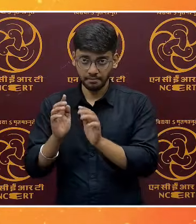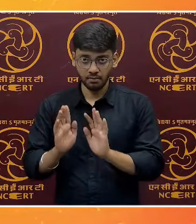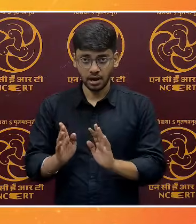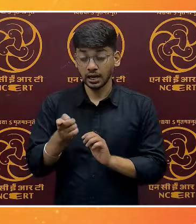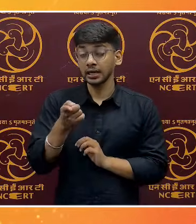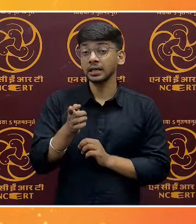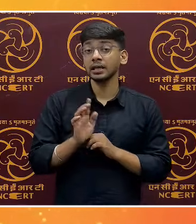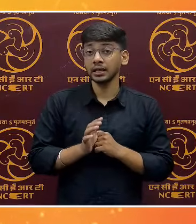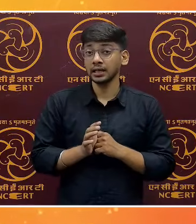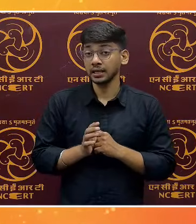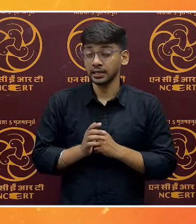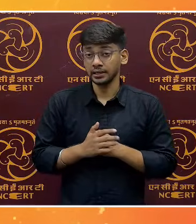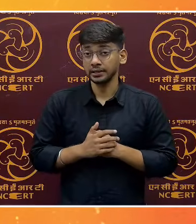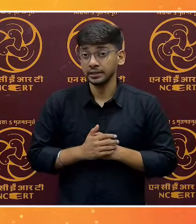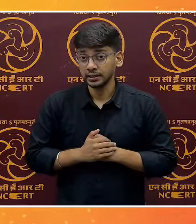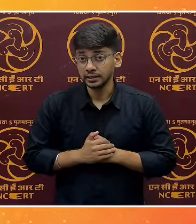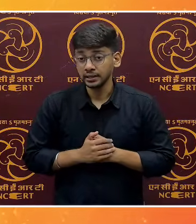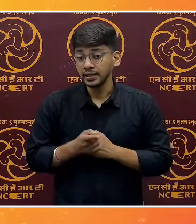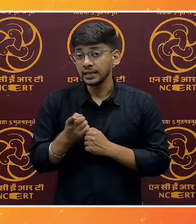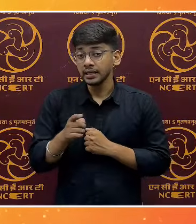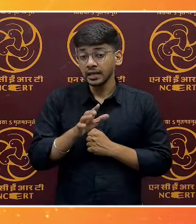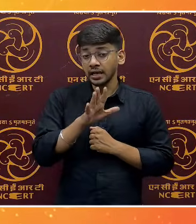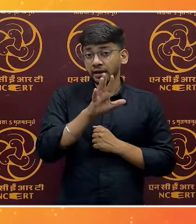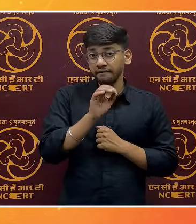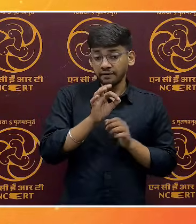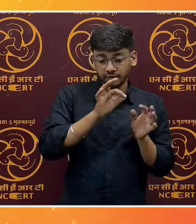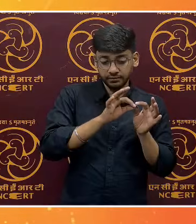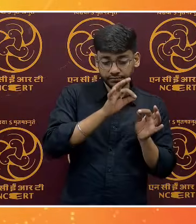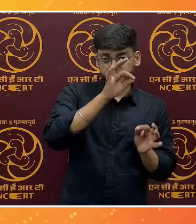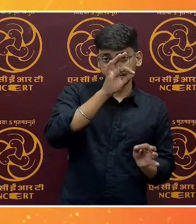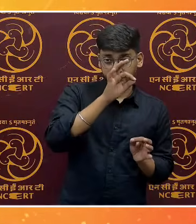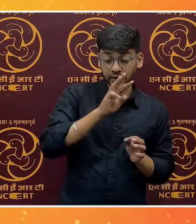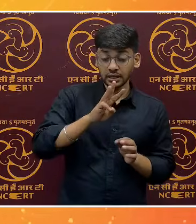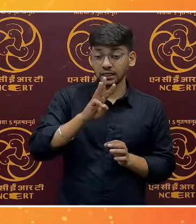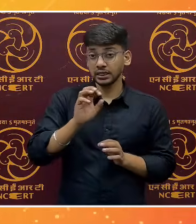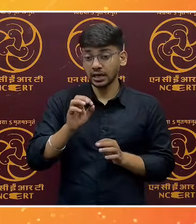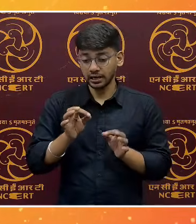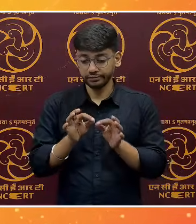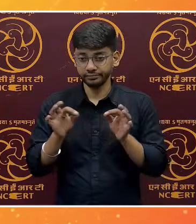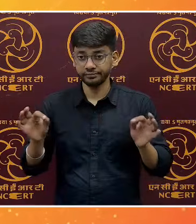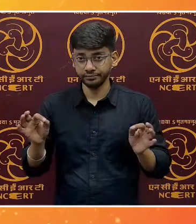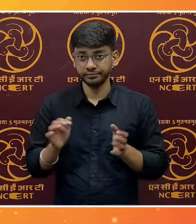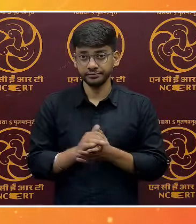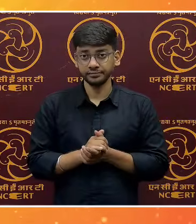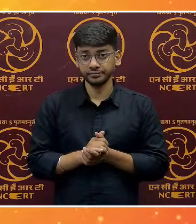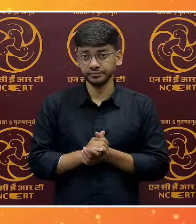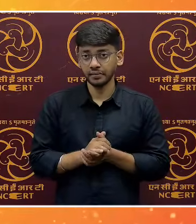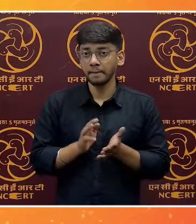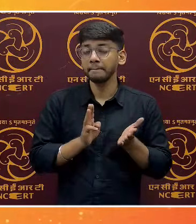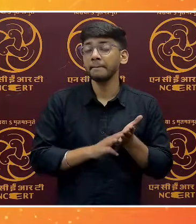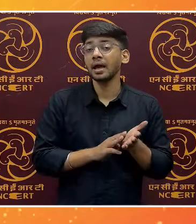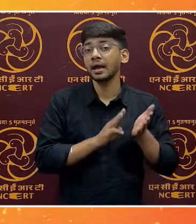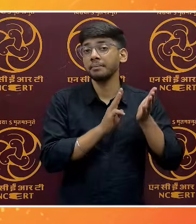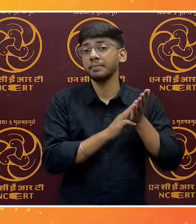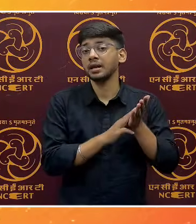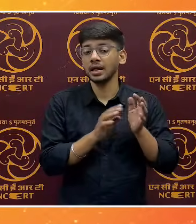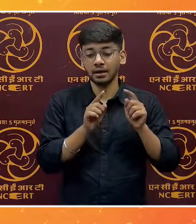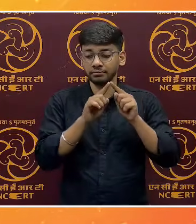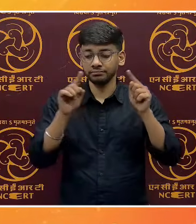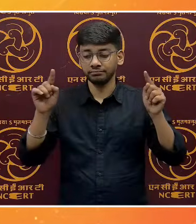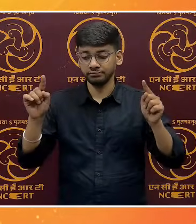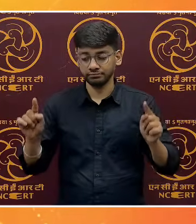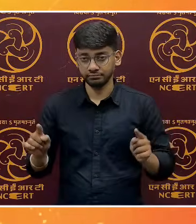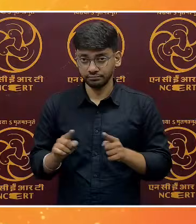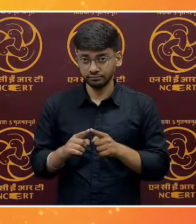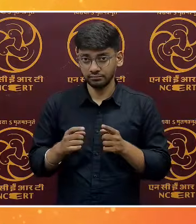This is a rectangular part, this is 50 meter and this is 30 meter. So the rectangular park is given. Now we